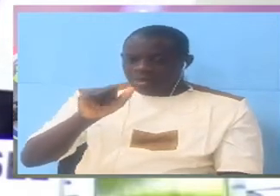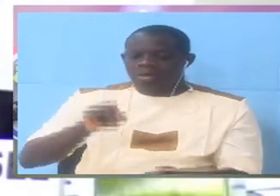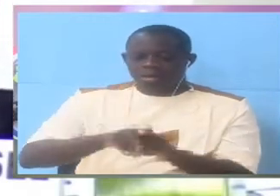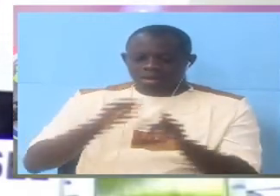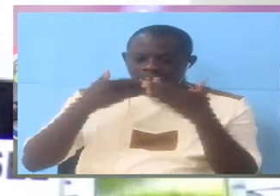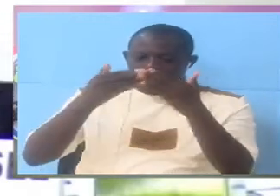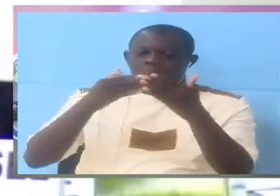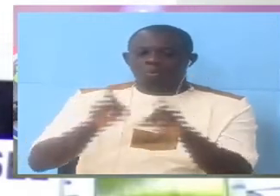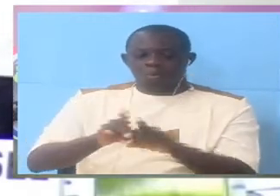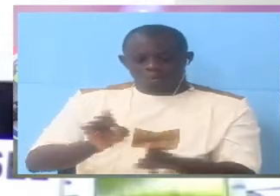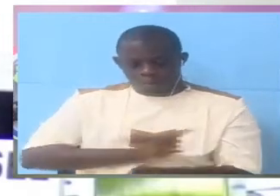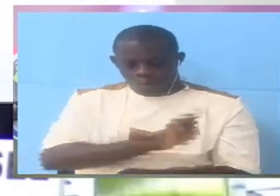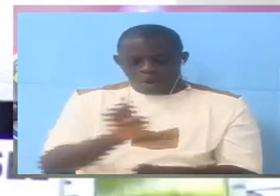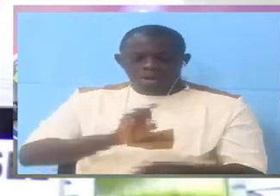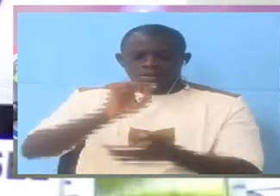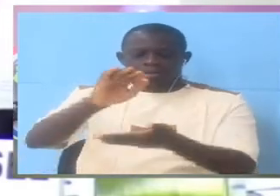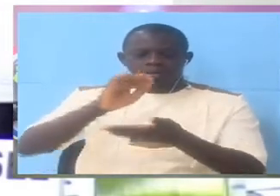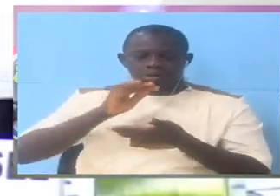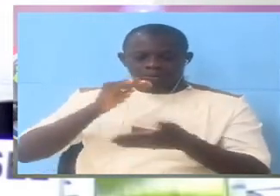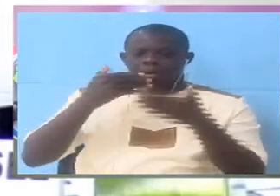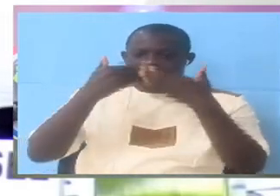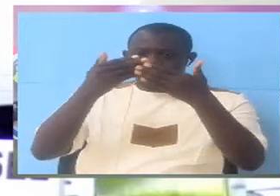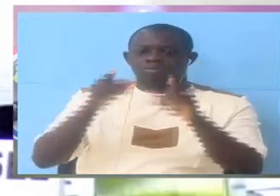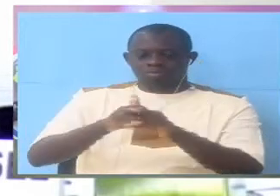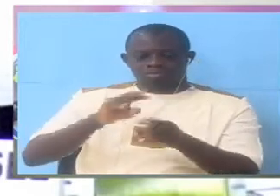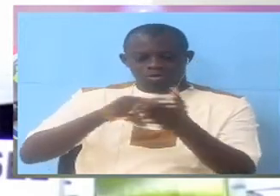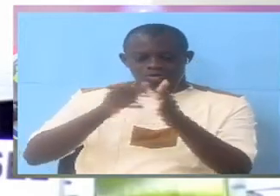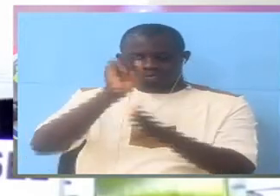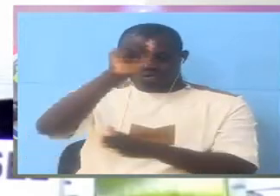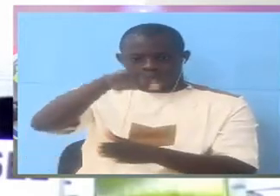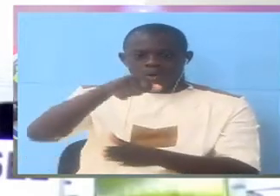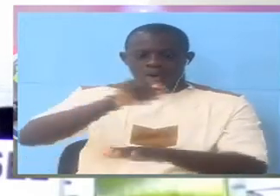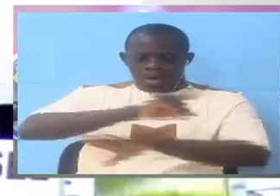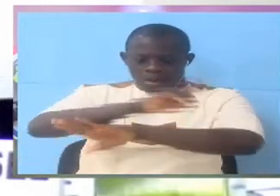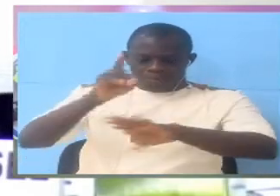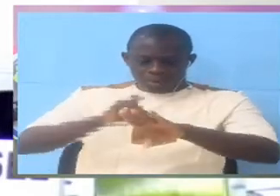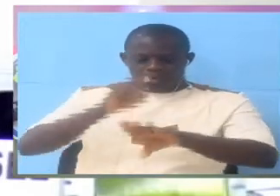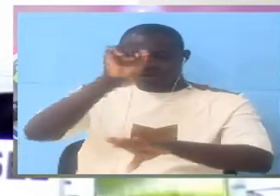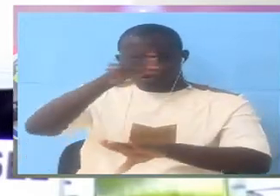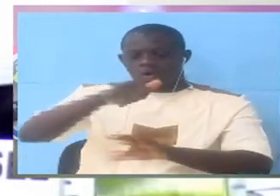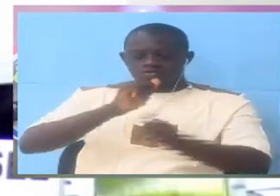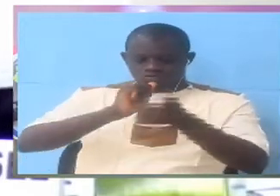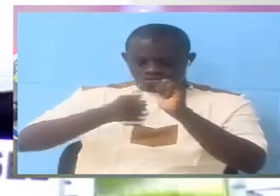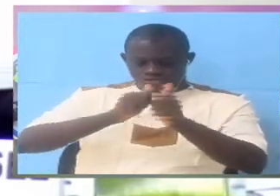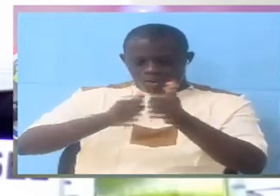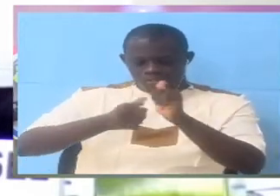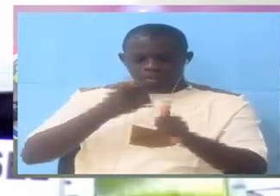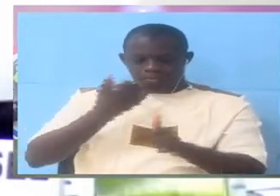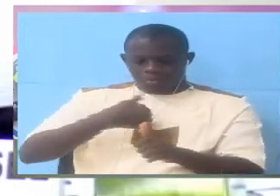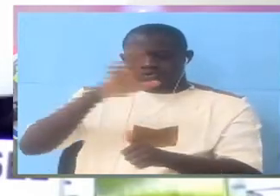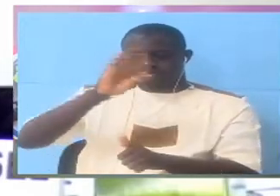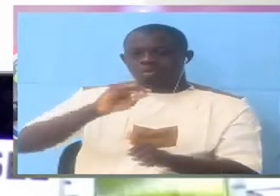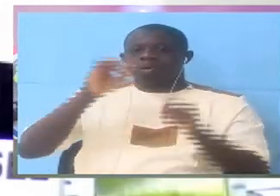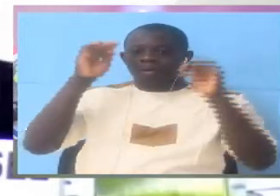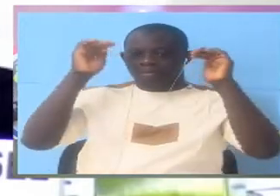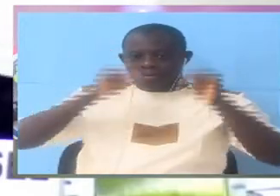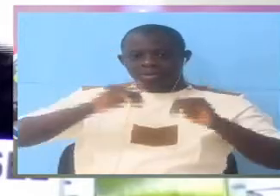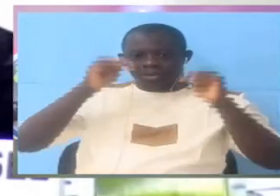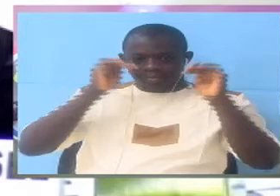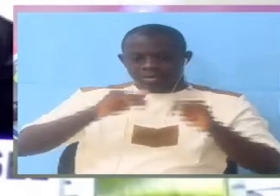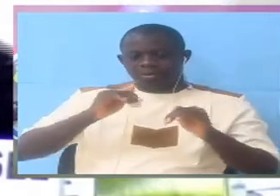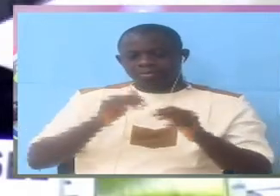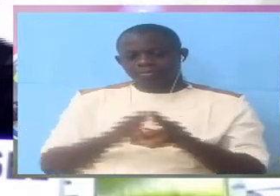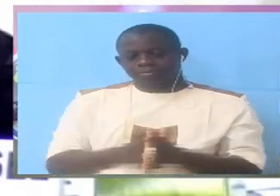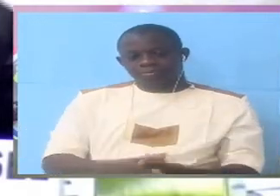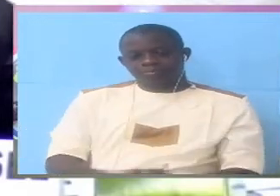we have received information is that your place, your shop is the place they were conducting meetings.